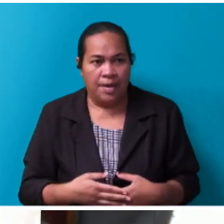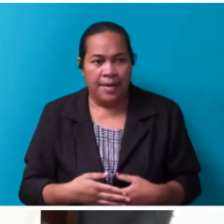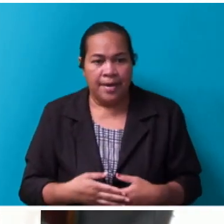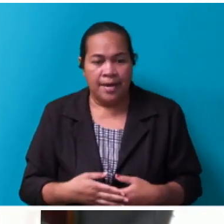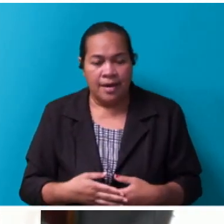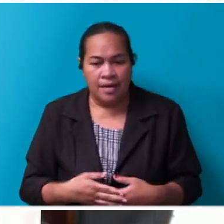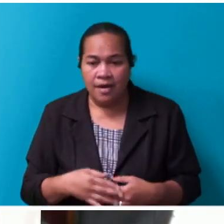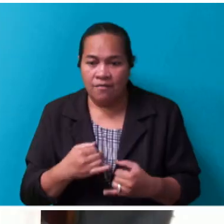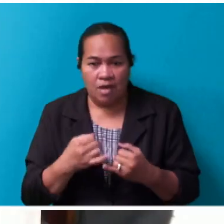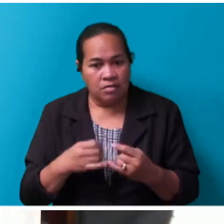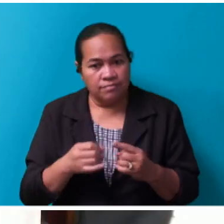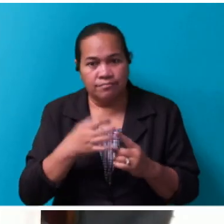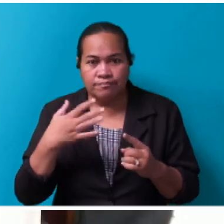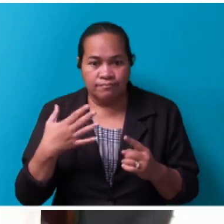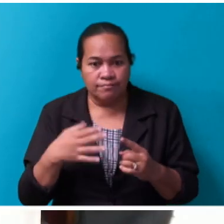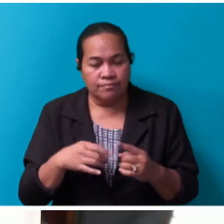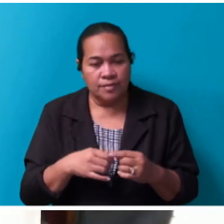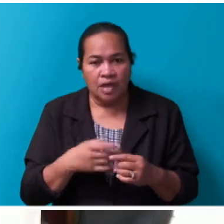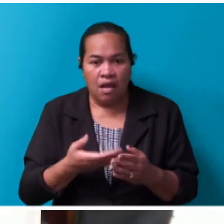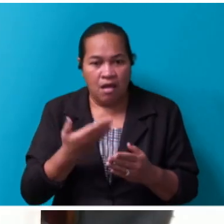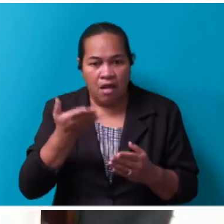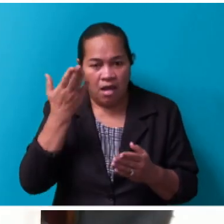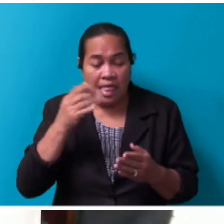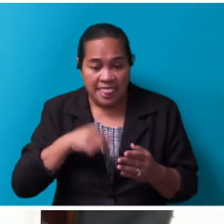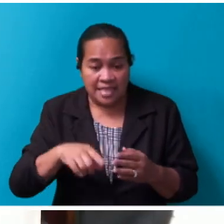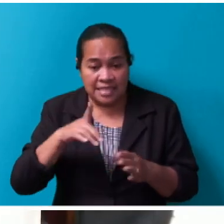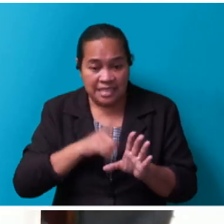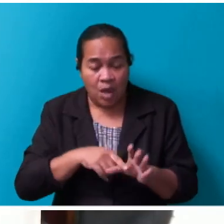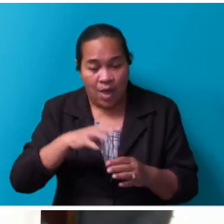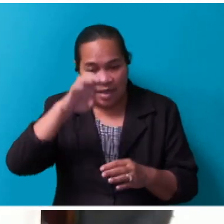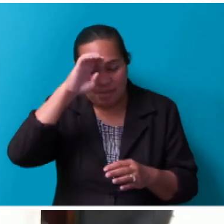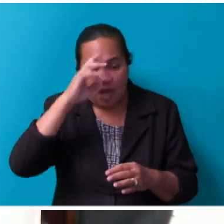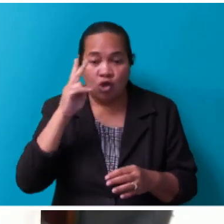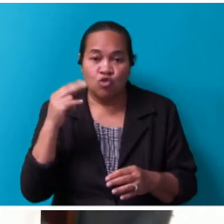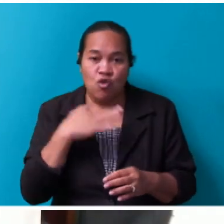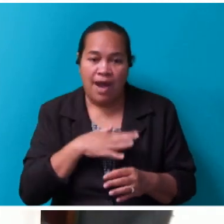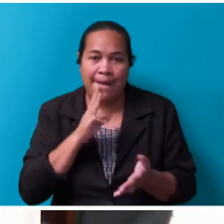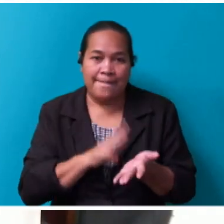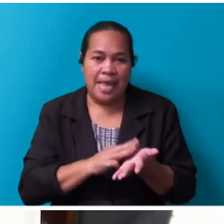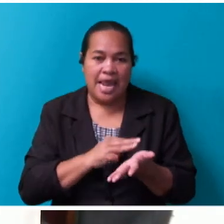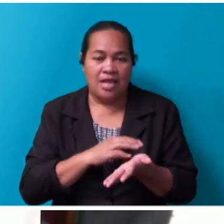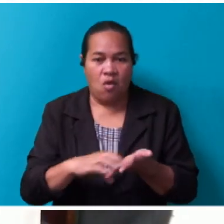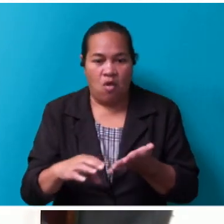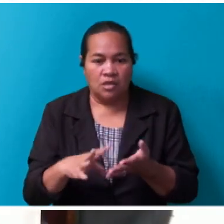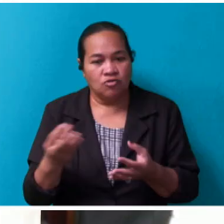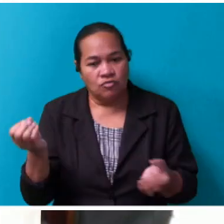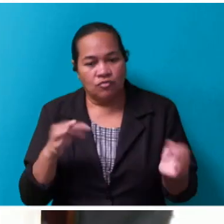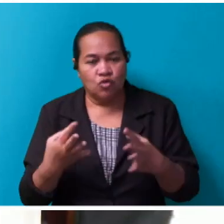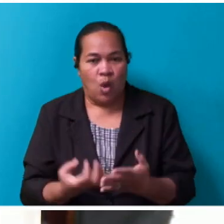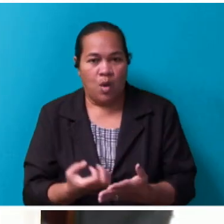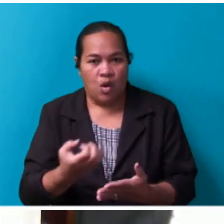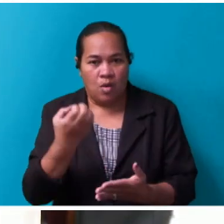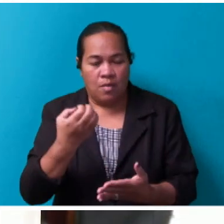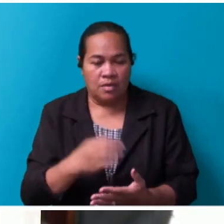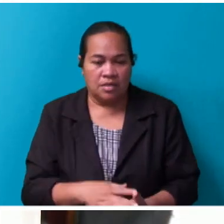on significant numbers. This year, it's expected to grow to 200 million and potentially